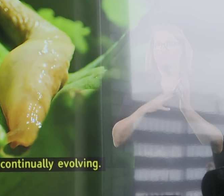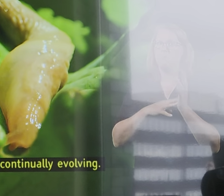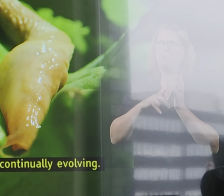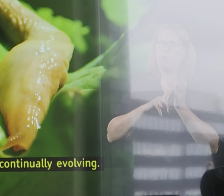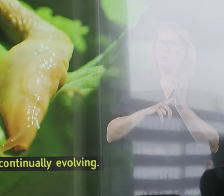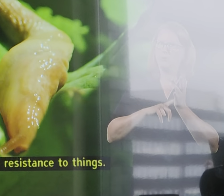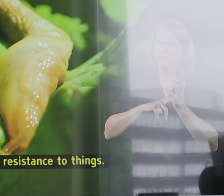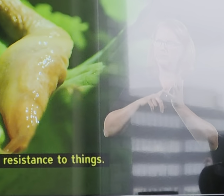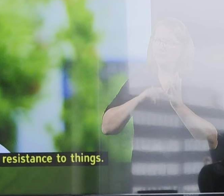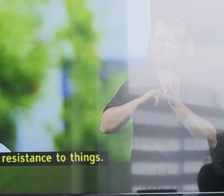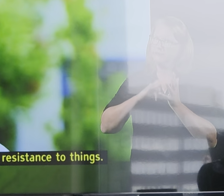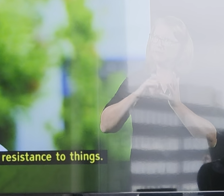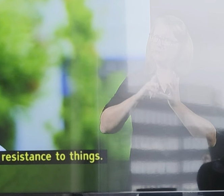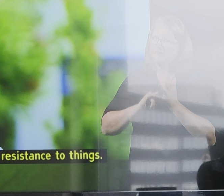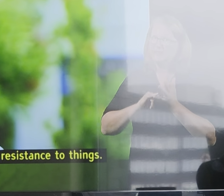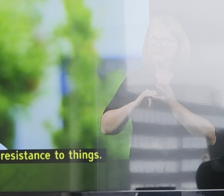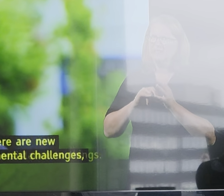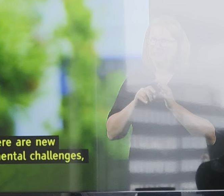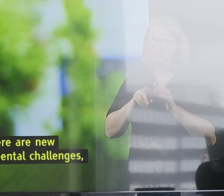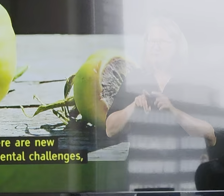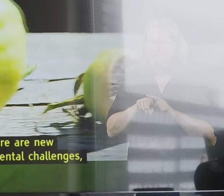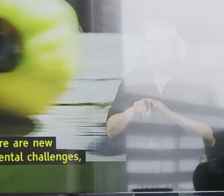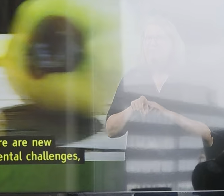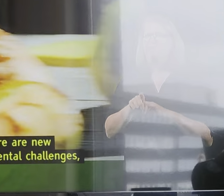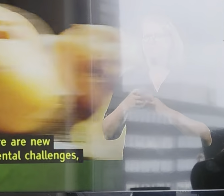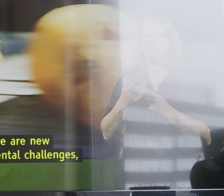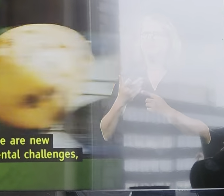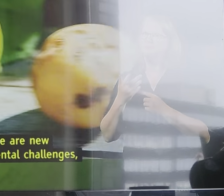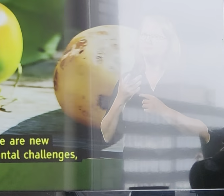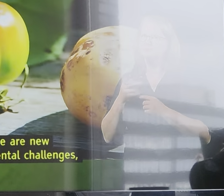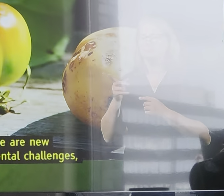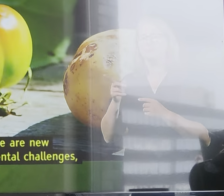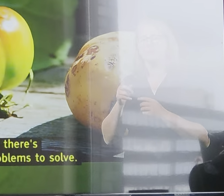are continually evolving, they evolve resistance to things, there are new